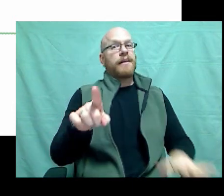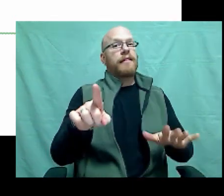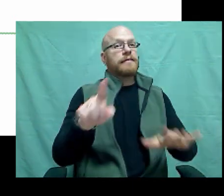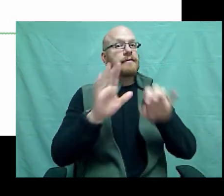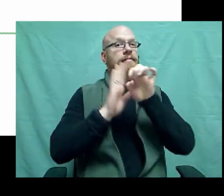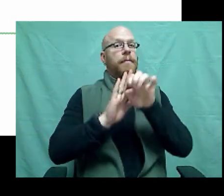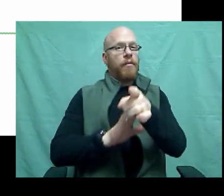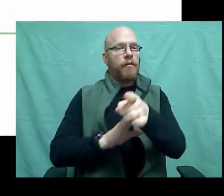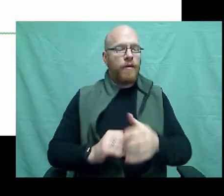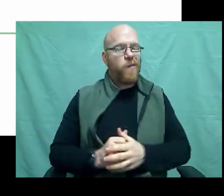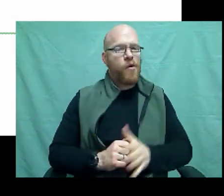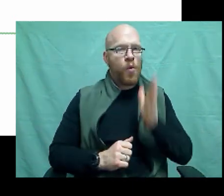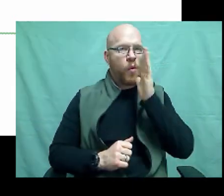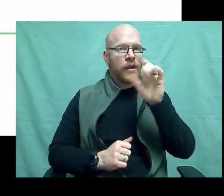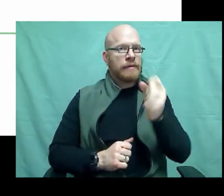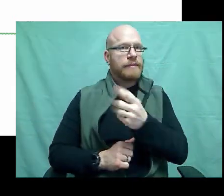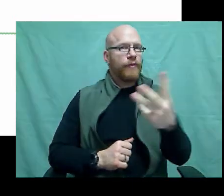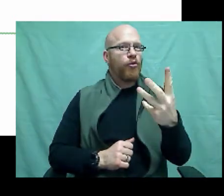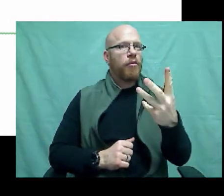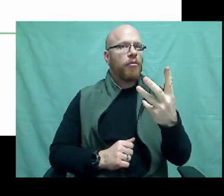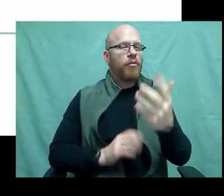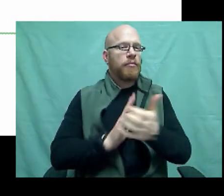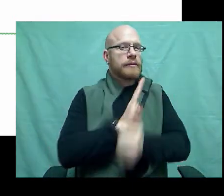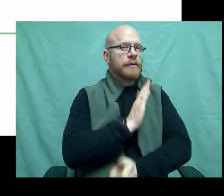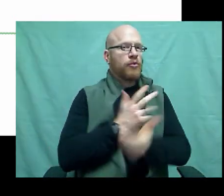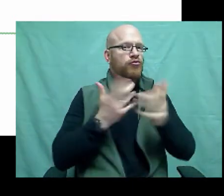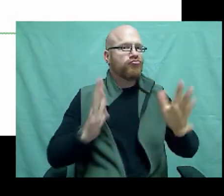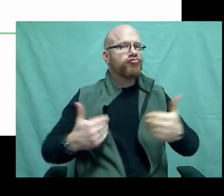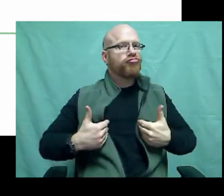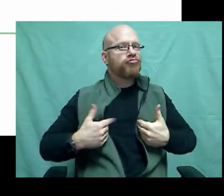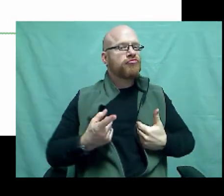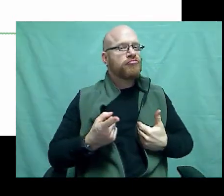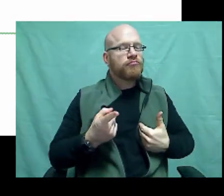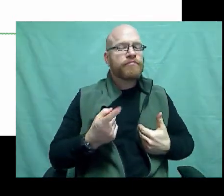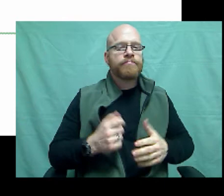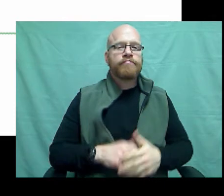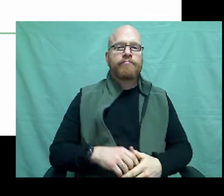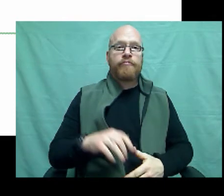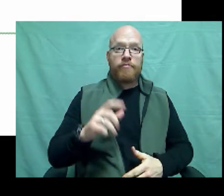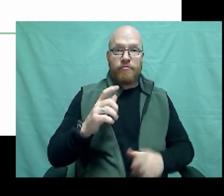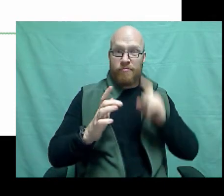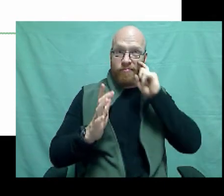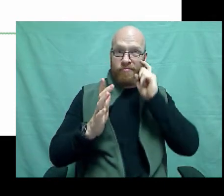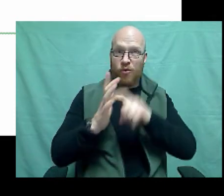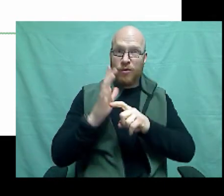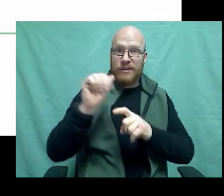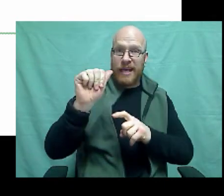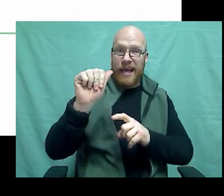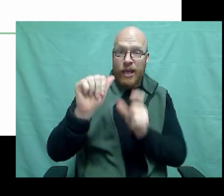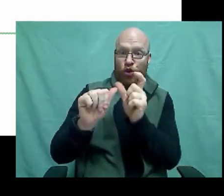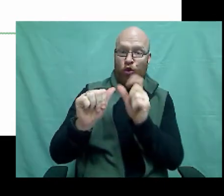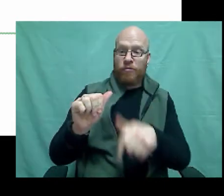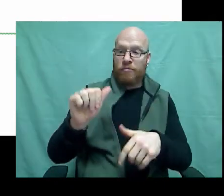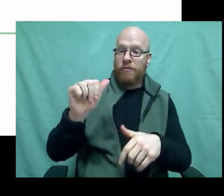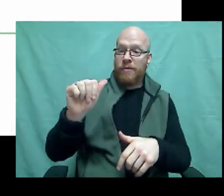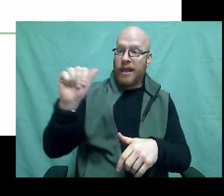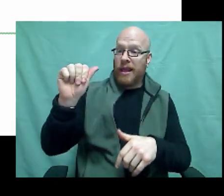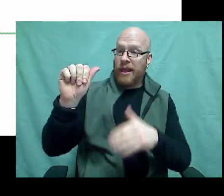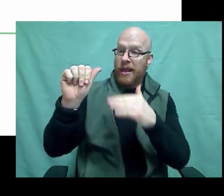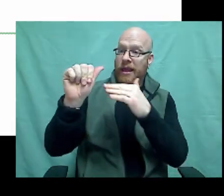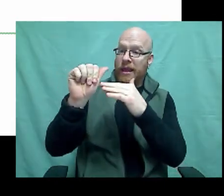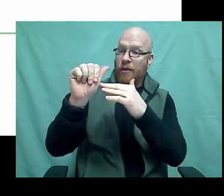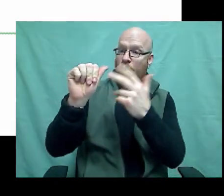Well, this example we have here will take several of our skills we've already learned in previous vlogs. You'll see that our a